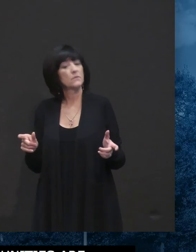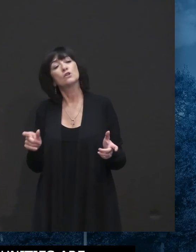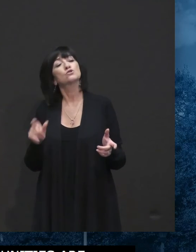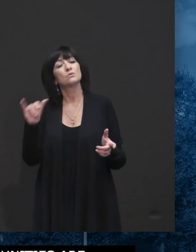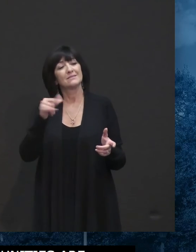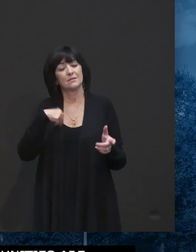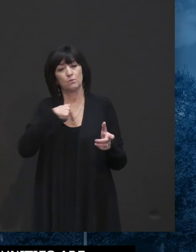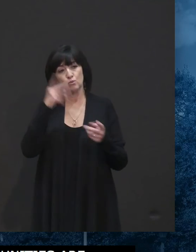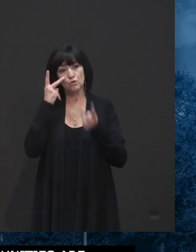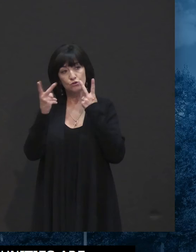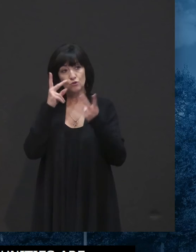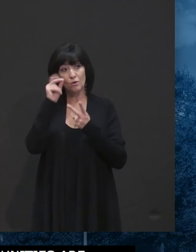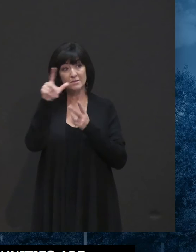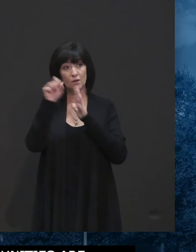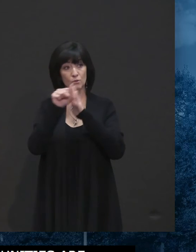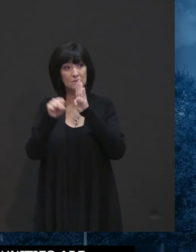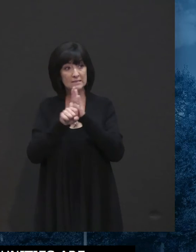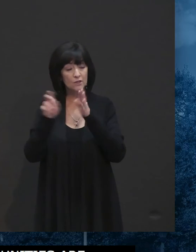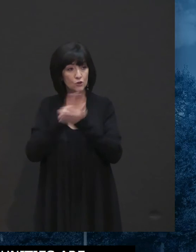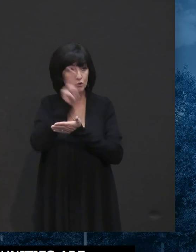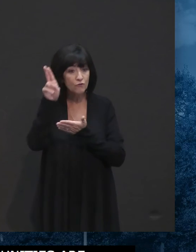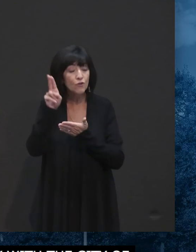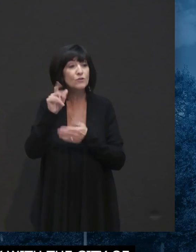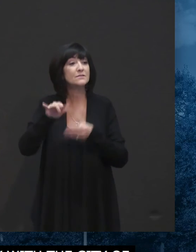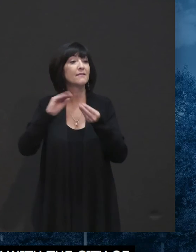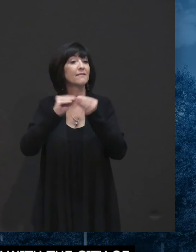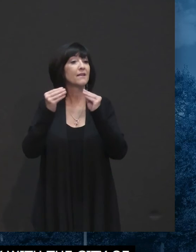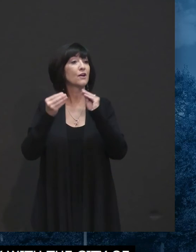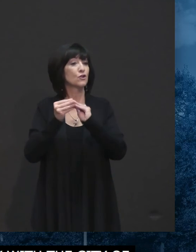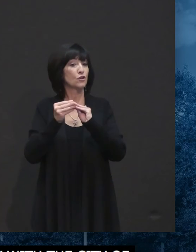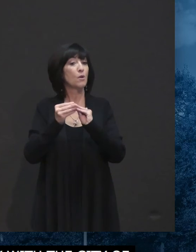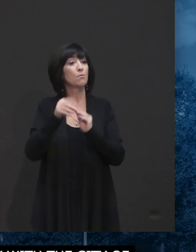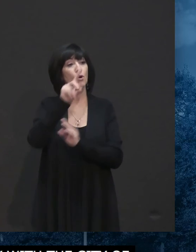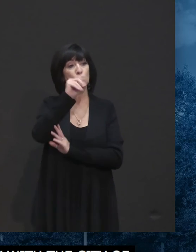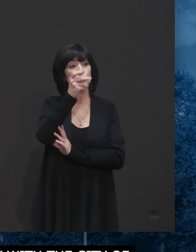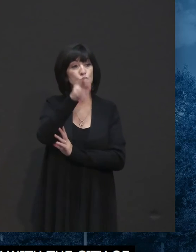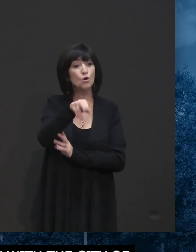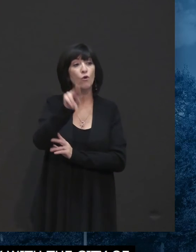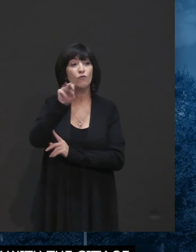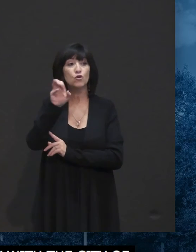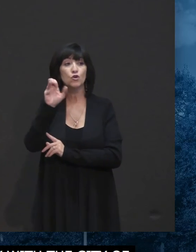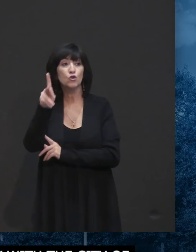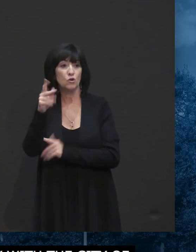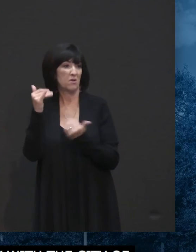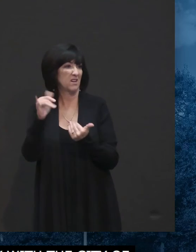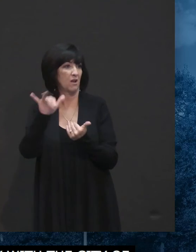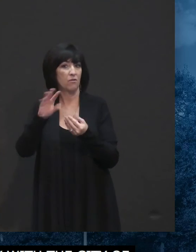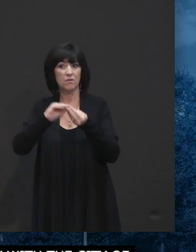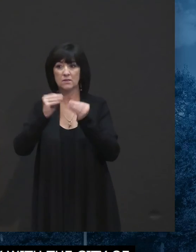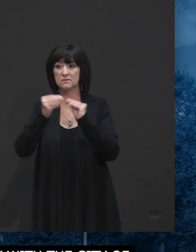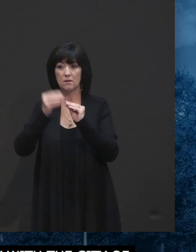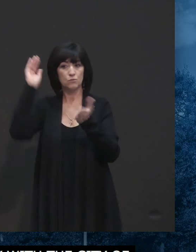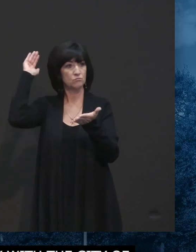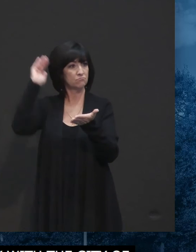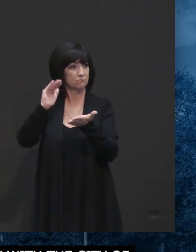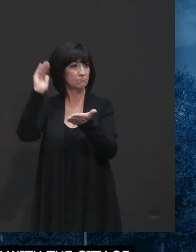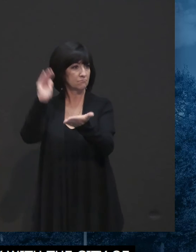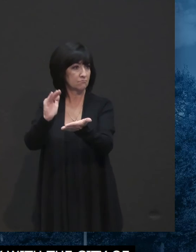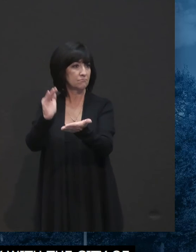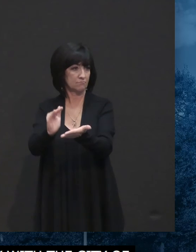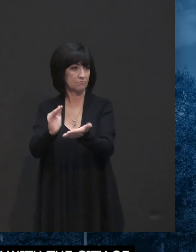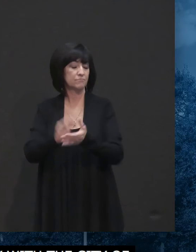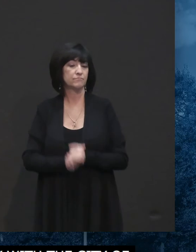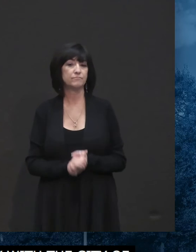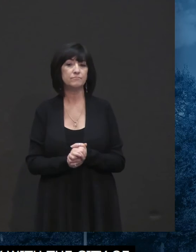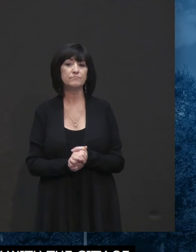University. The numbers out of Newark and Dover right now are pretty flat. So we, I think,